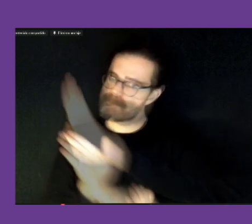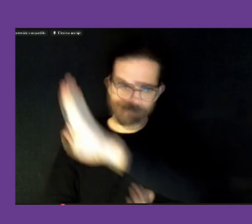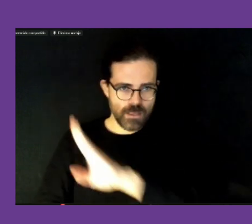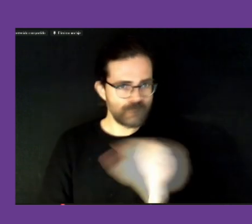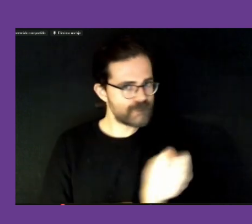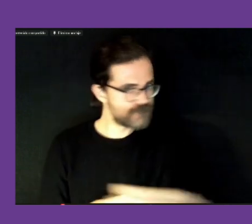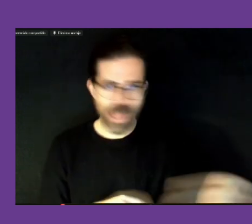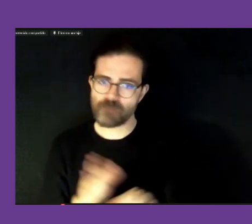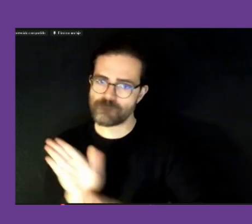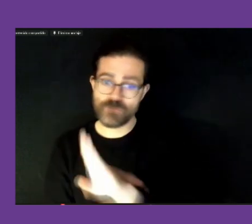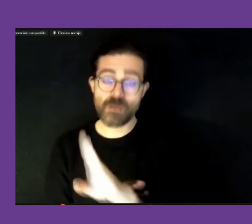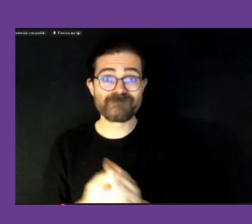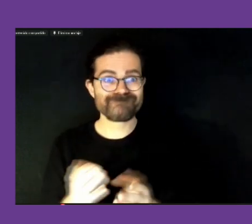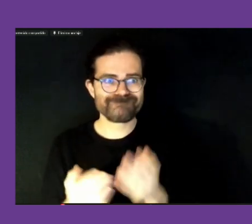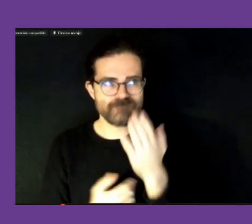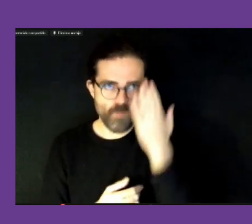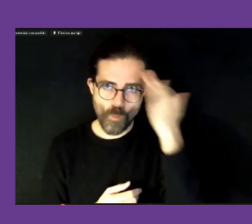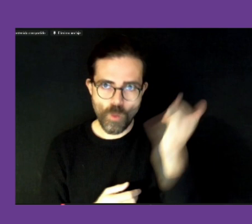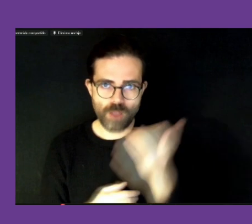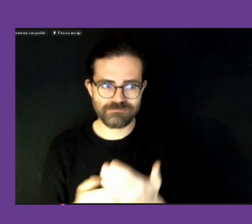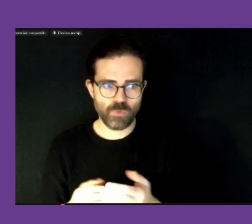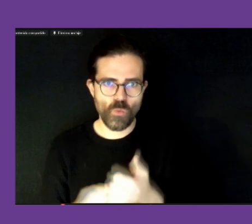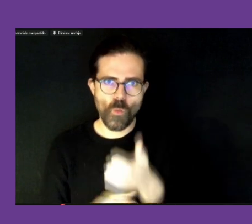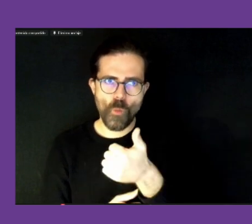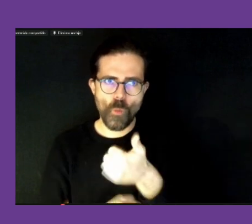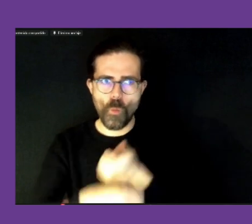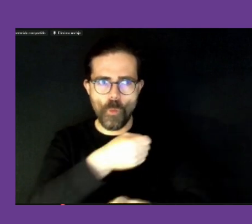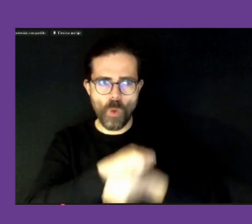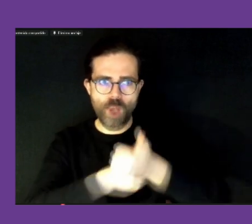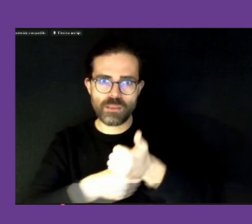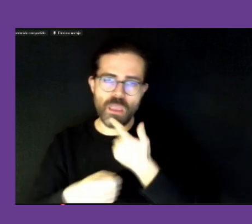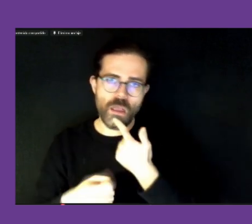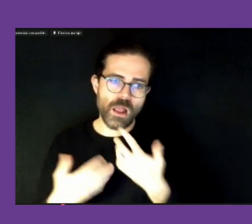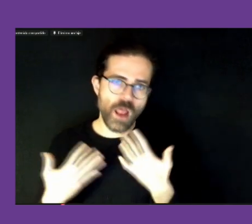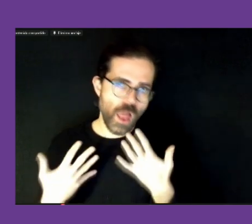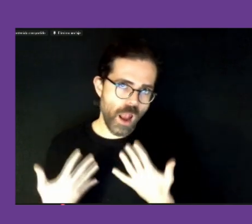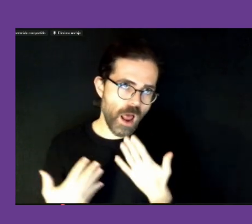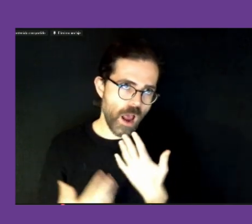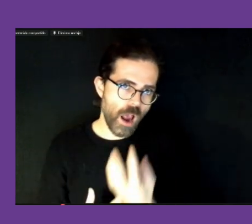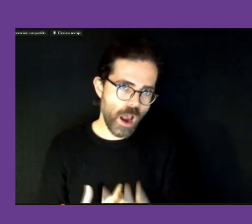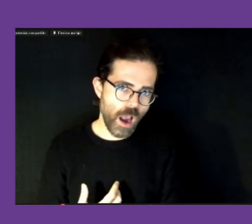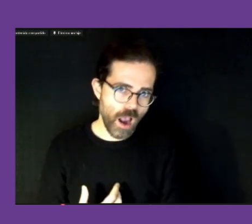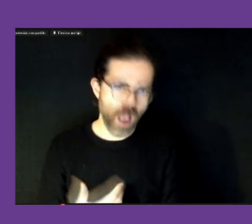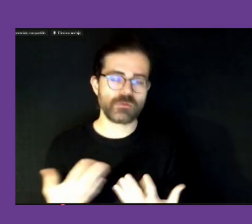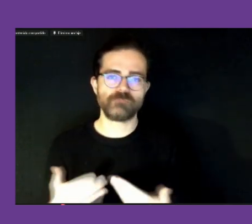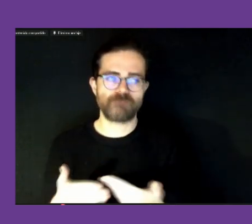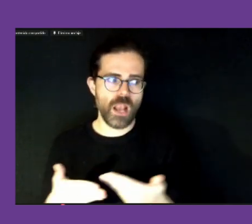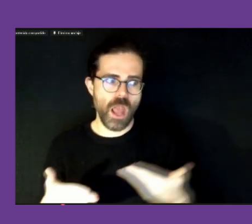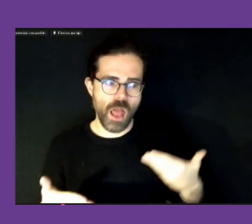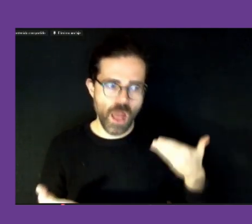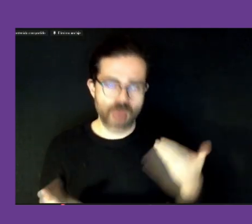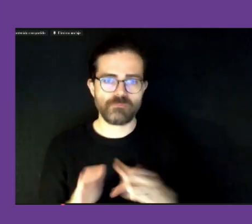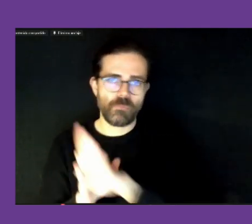a very long delay right now, like a 1 year delay. And as you see, we are right in the